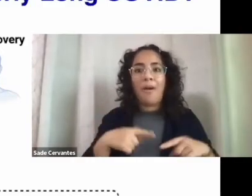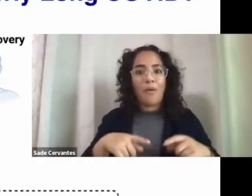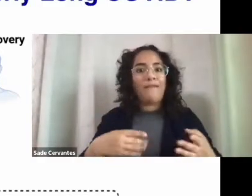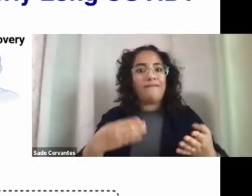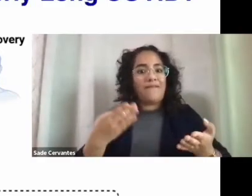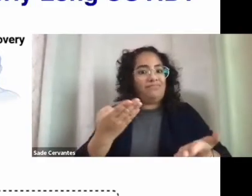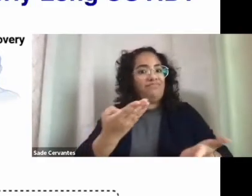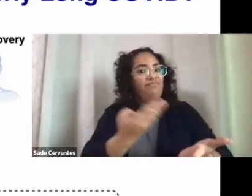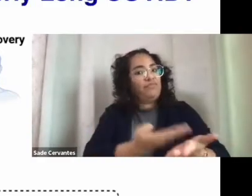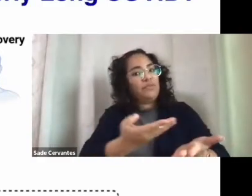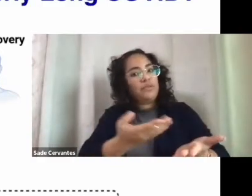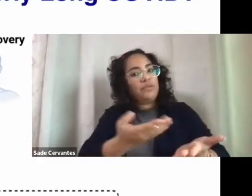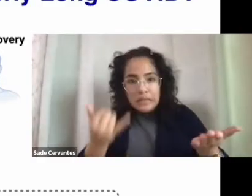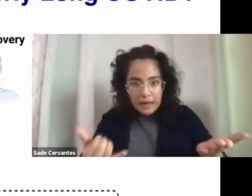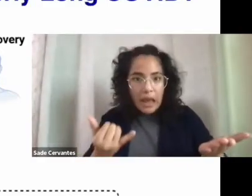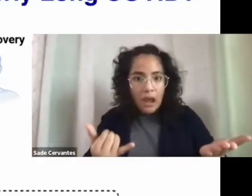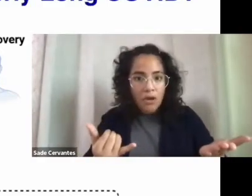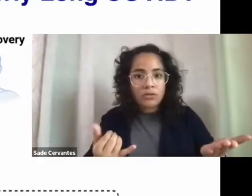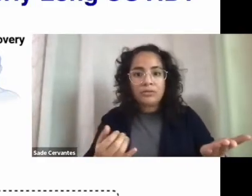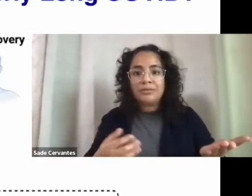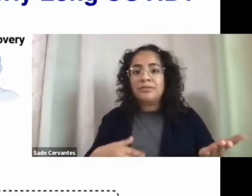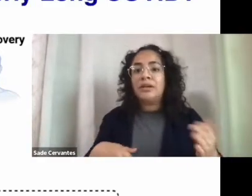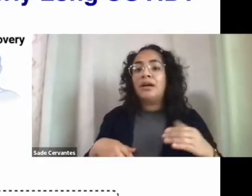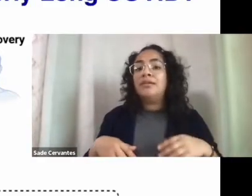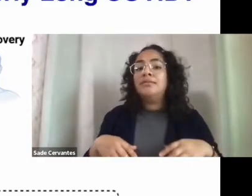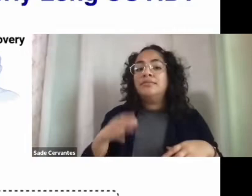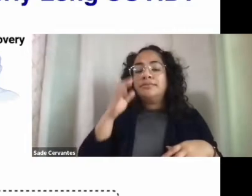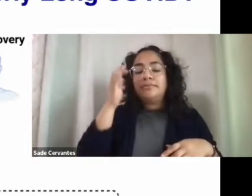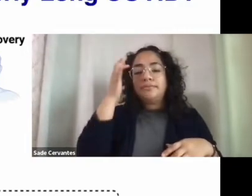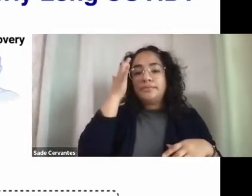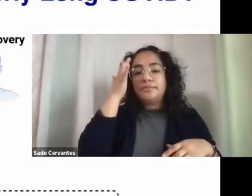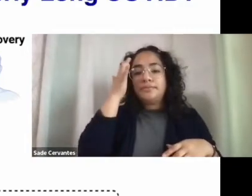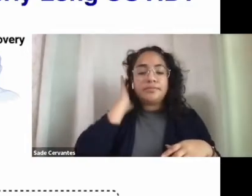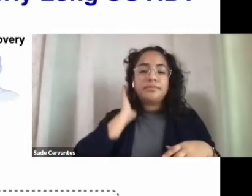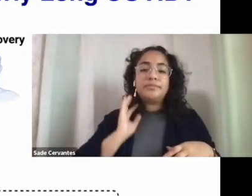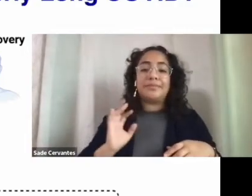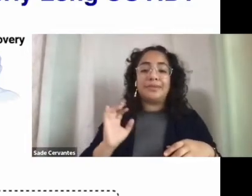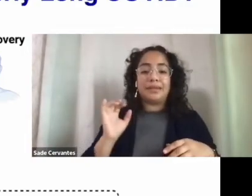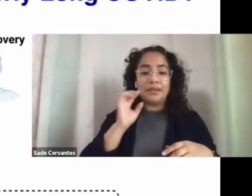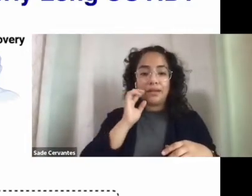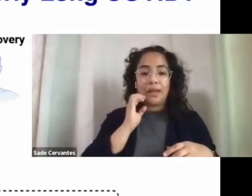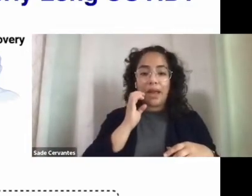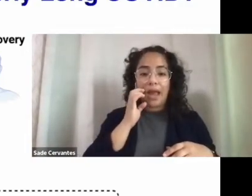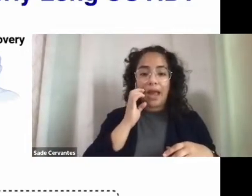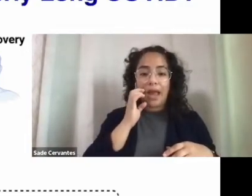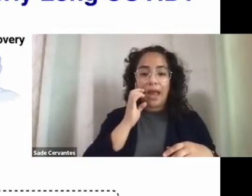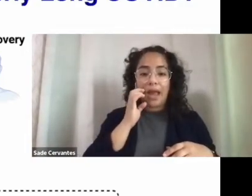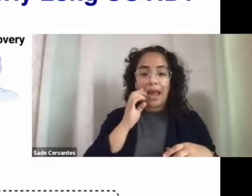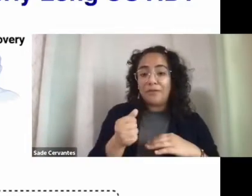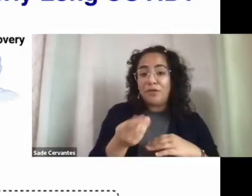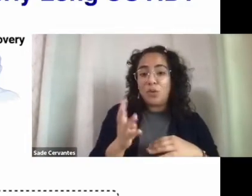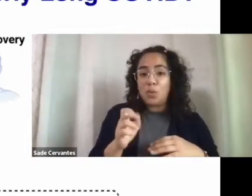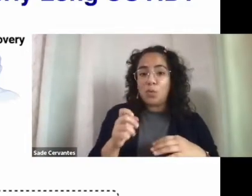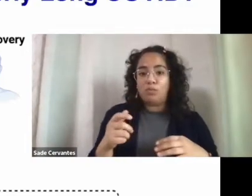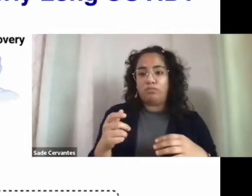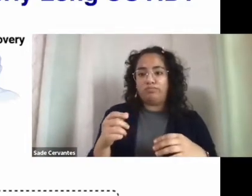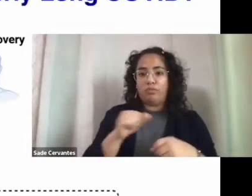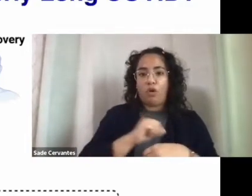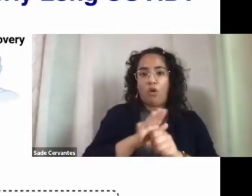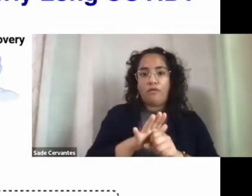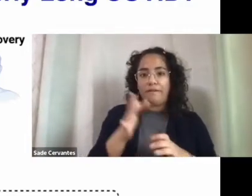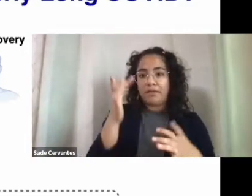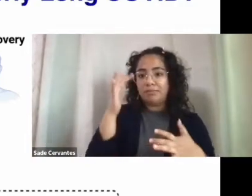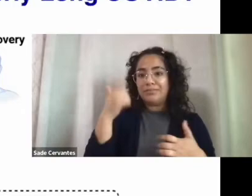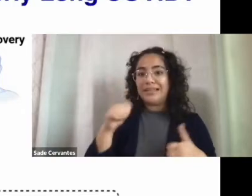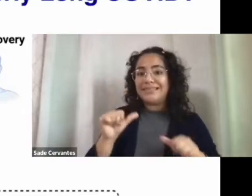suggests that at least pieces of the COVID virus may stick around in the bodies of